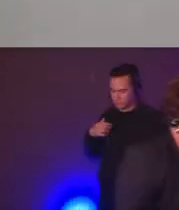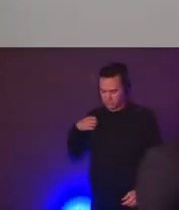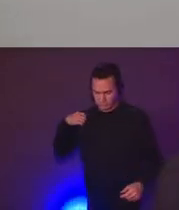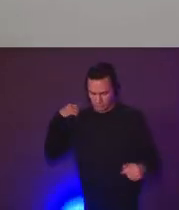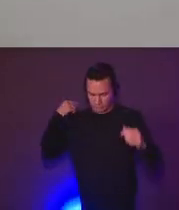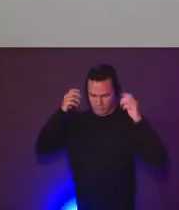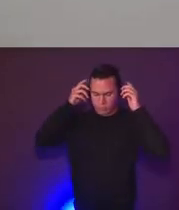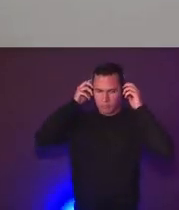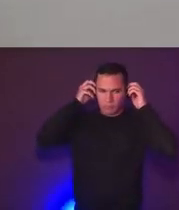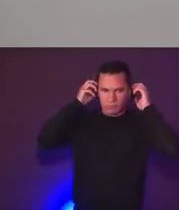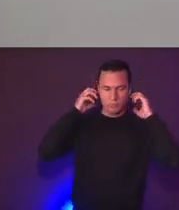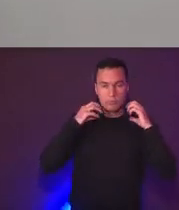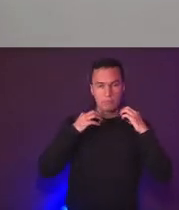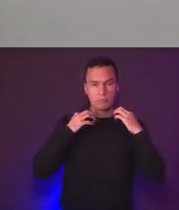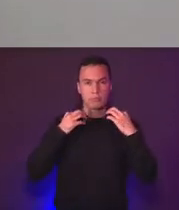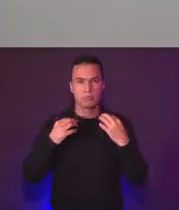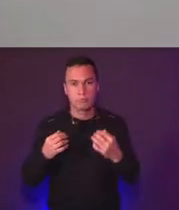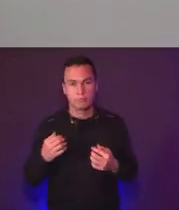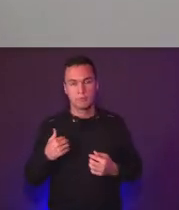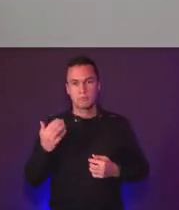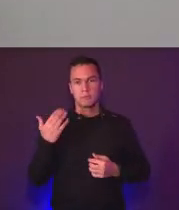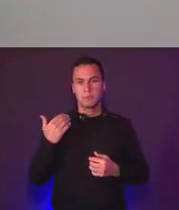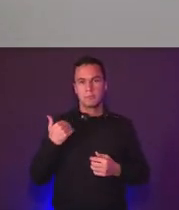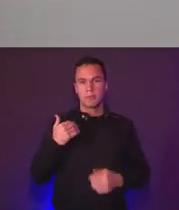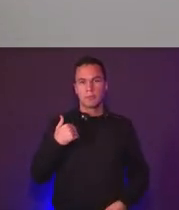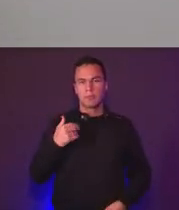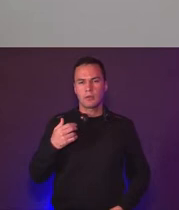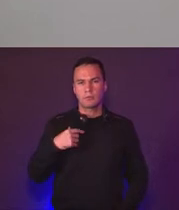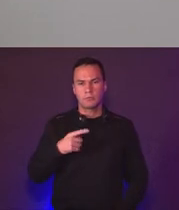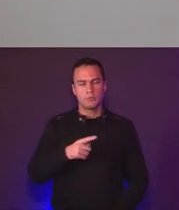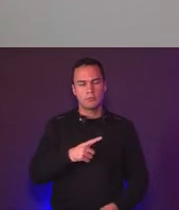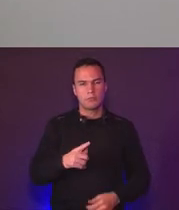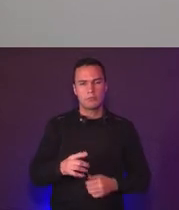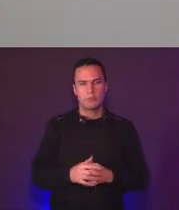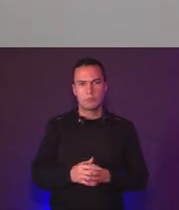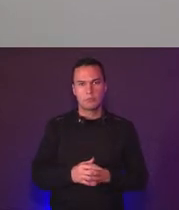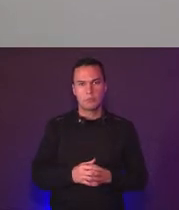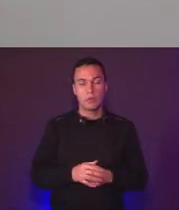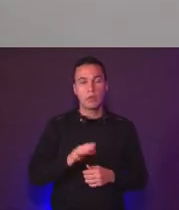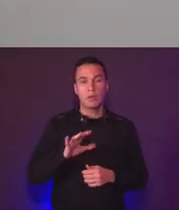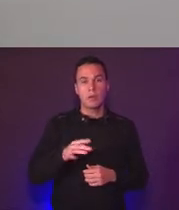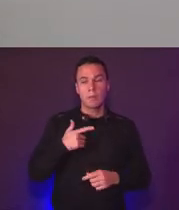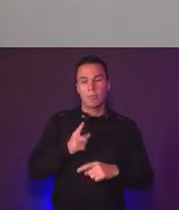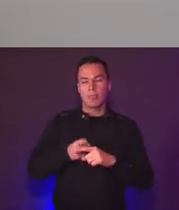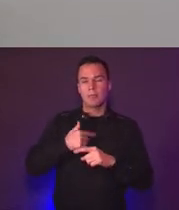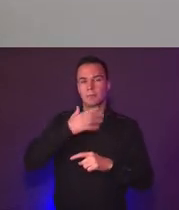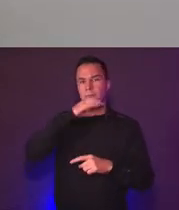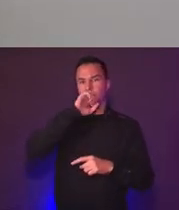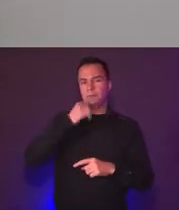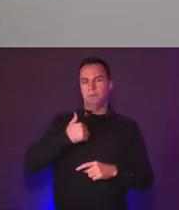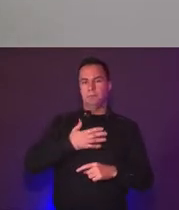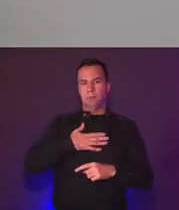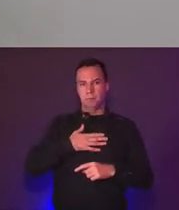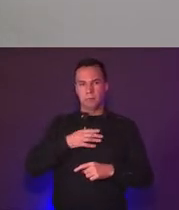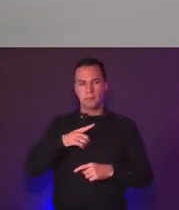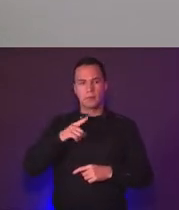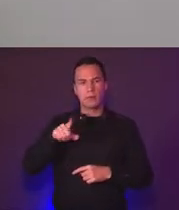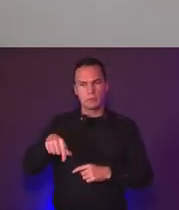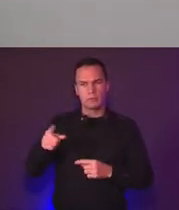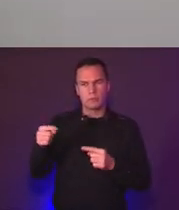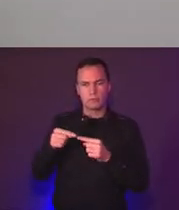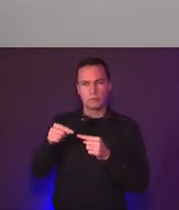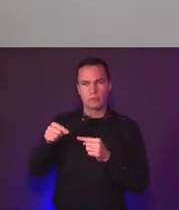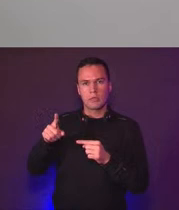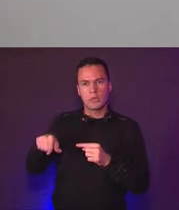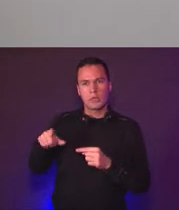immediately. I was a biology major, even though I wanted to be a journalist, because my dad had told me journalism would be a crappy career and